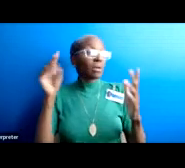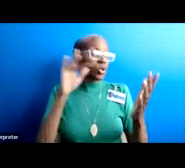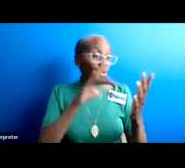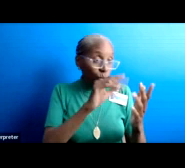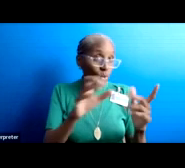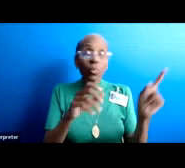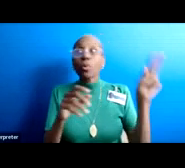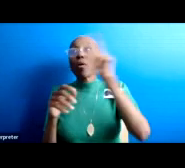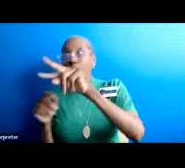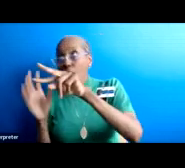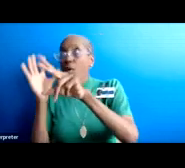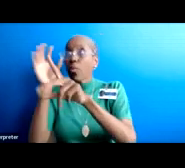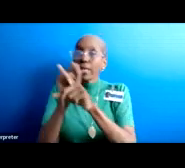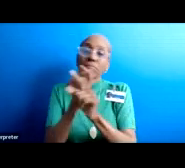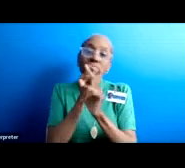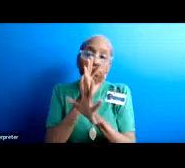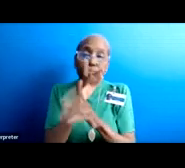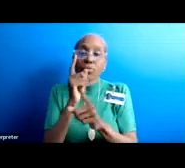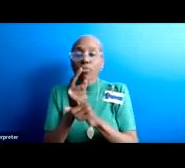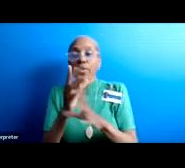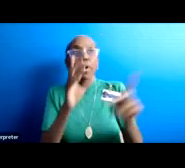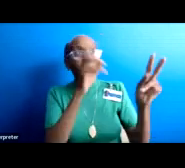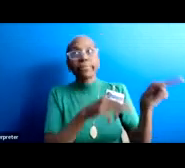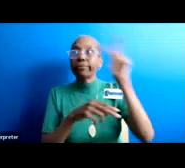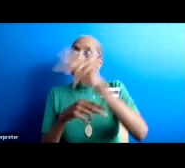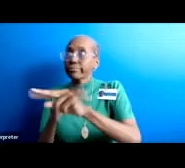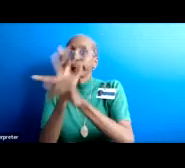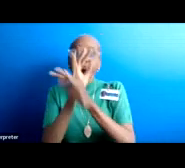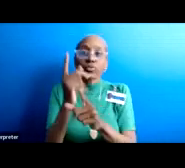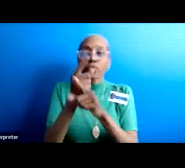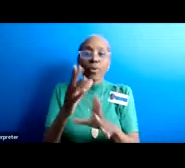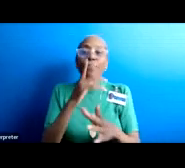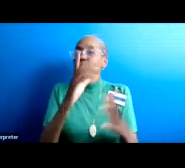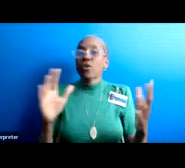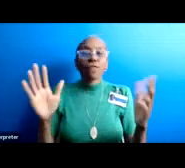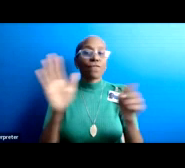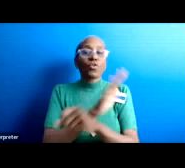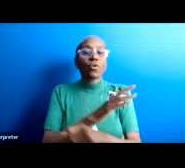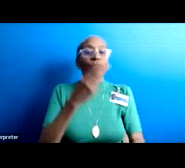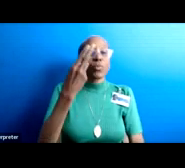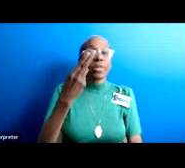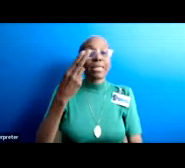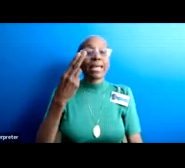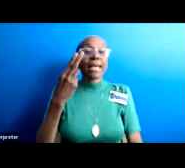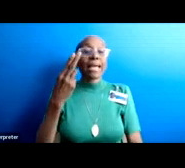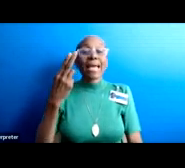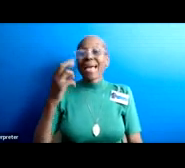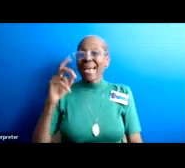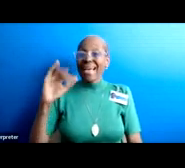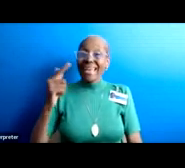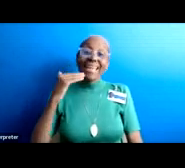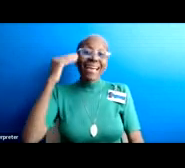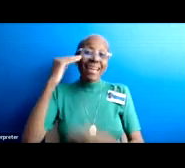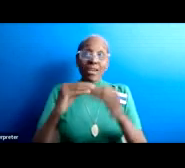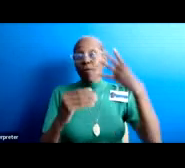able to drill down in that content in the right way. Don't just fill your page up with heading 4s because you like the way it looks. Make